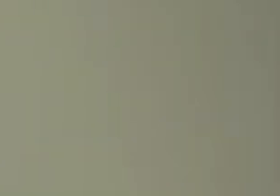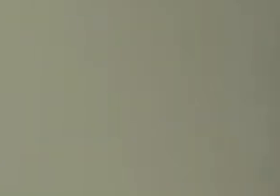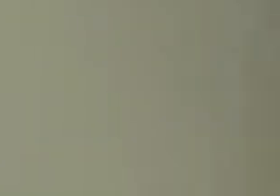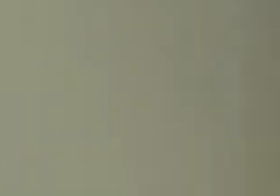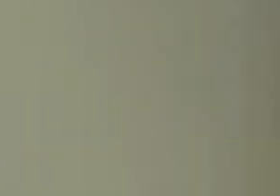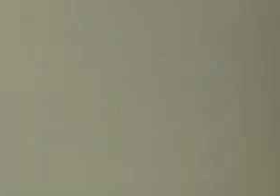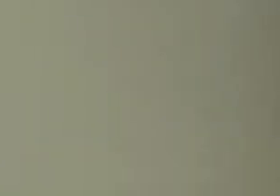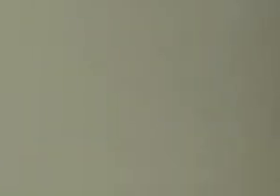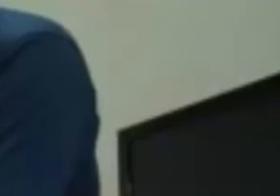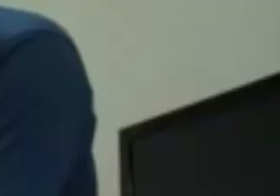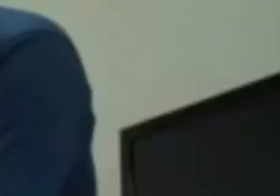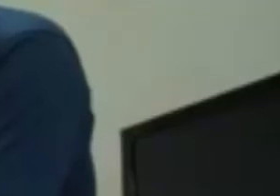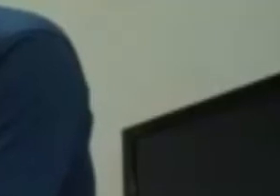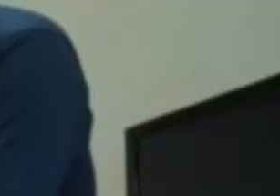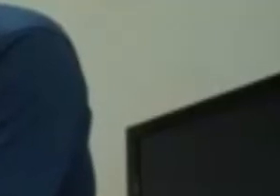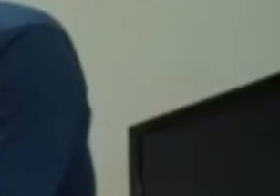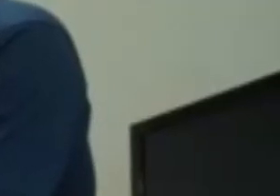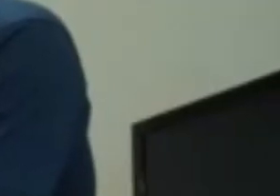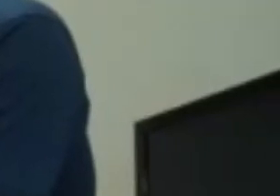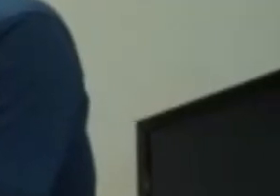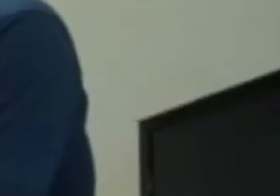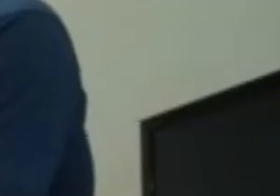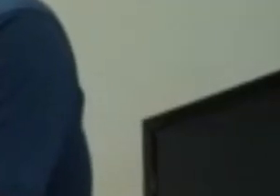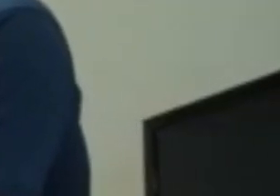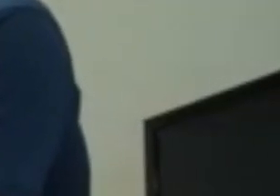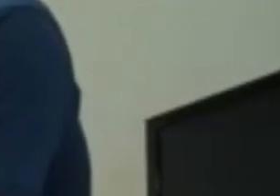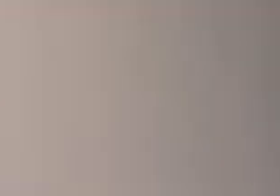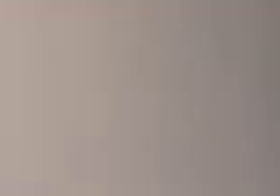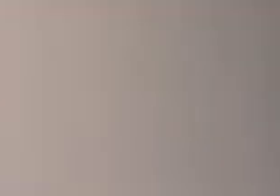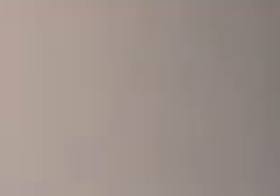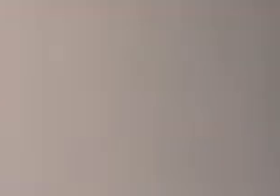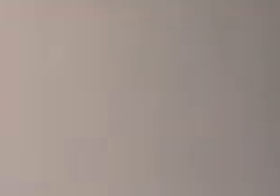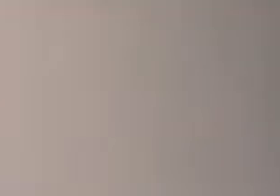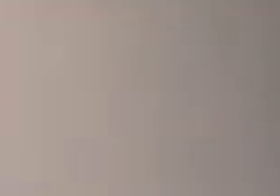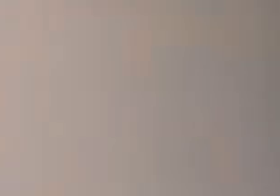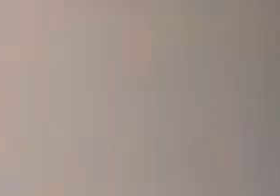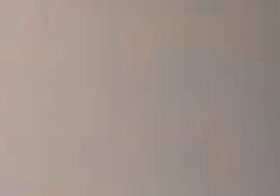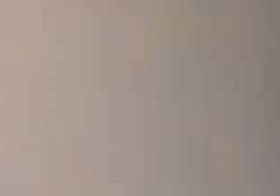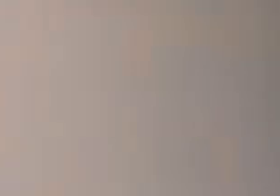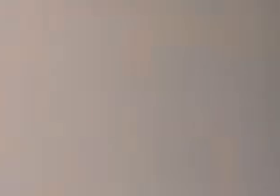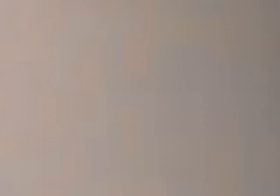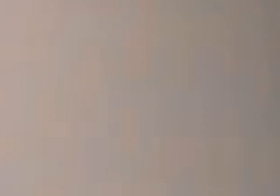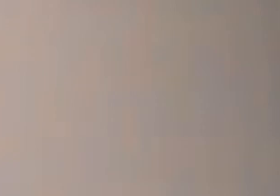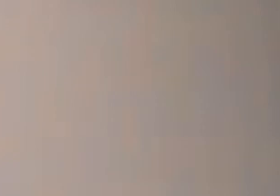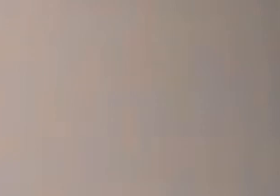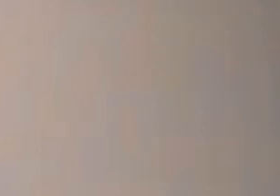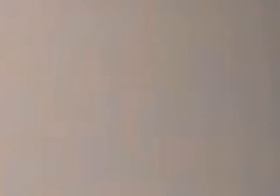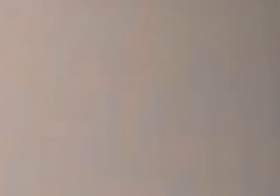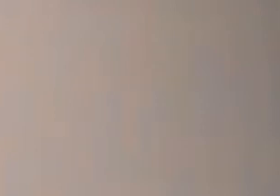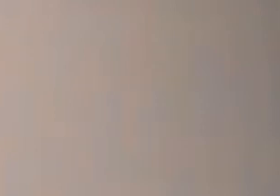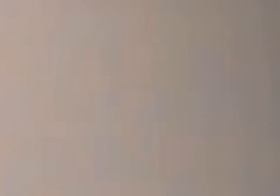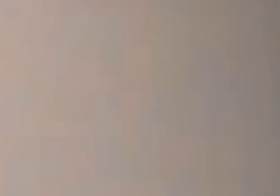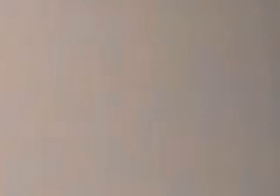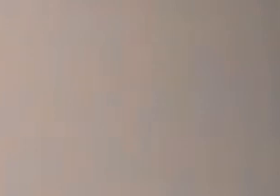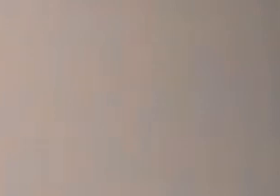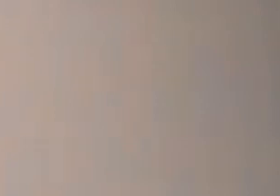can be electrically adjusted to different heights and relationships. We have also explored pairing the Avid with online